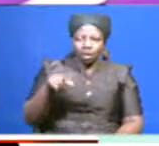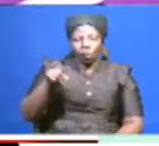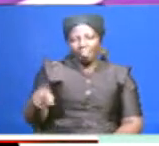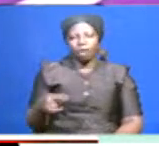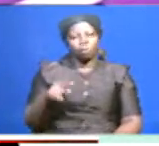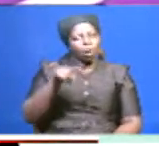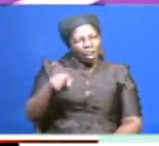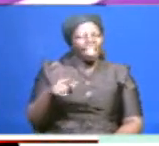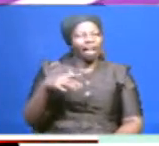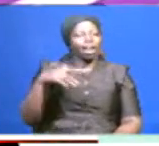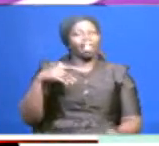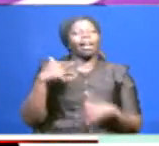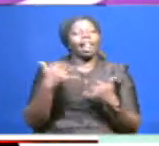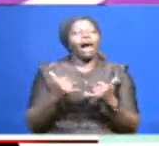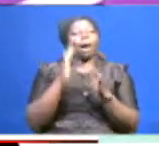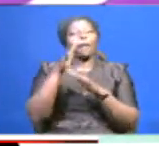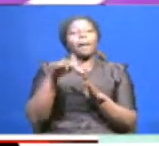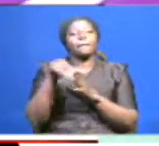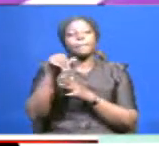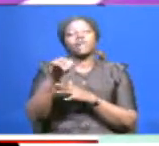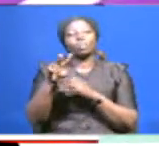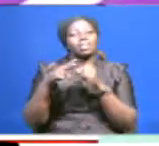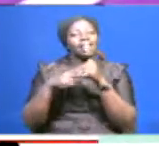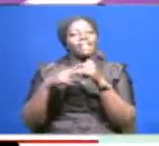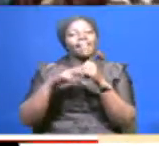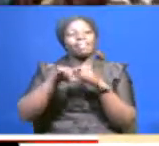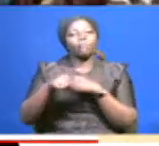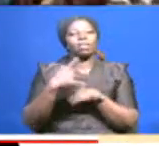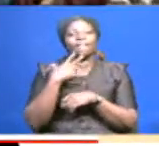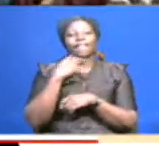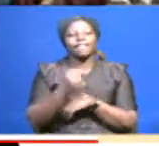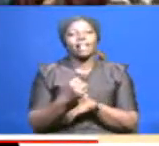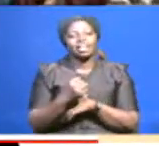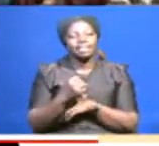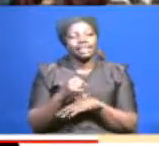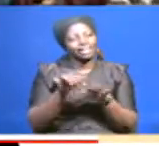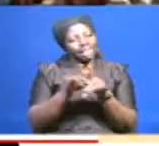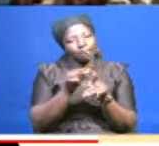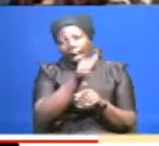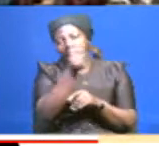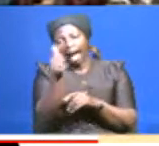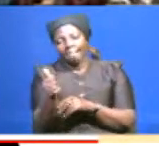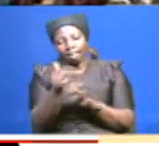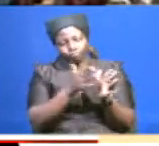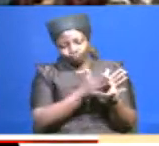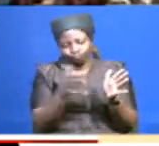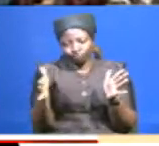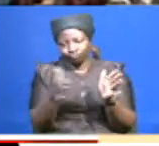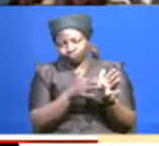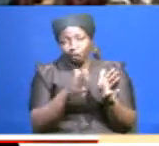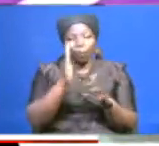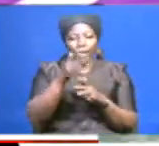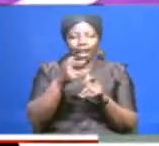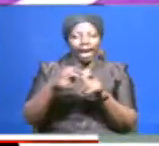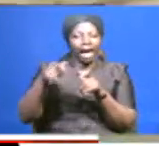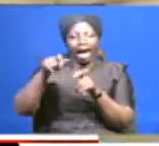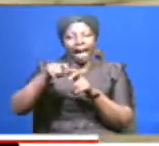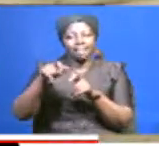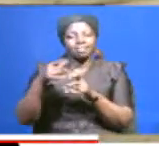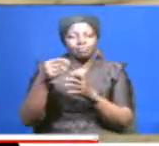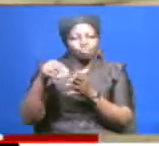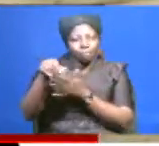nitalipa shilingi 27,500, na hao wengine katikati hapo watalipa hapo kidogo kidogo namna